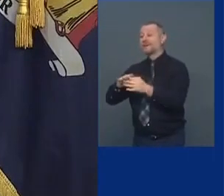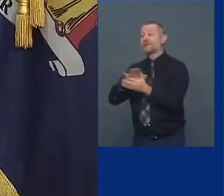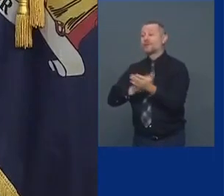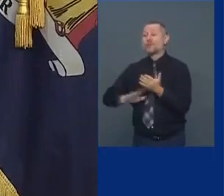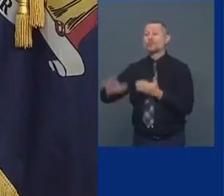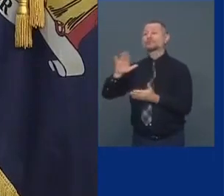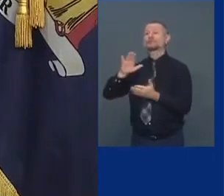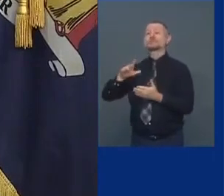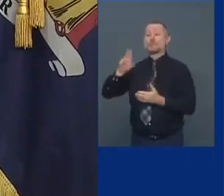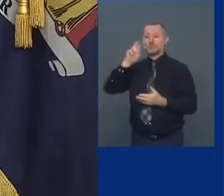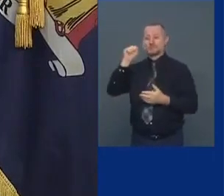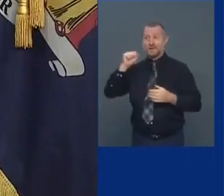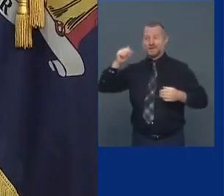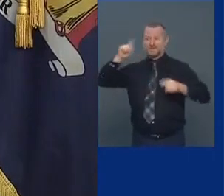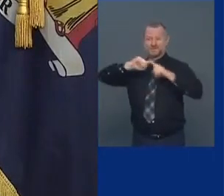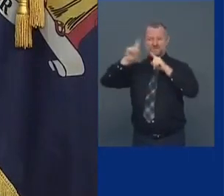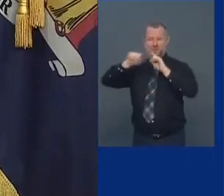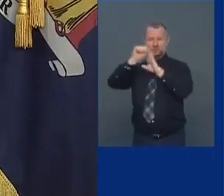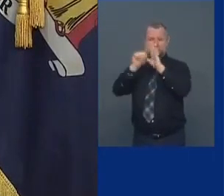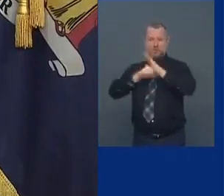That's the difference.